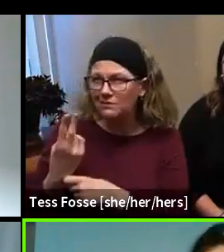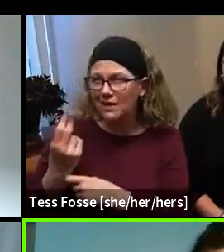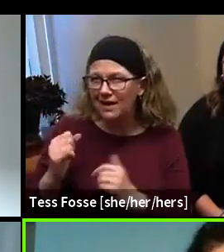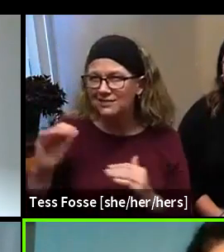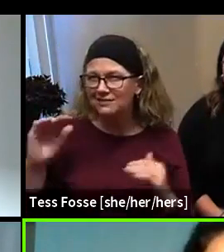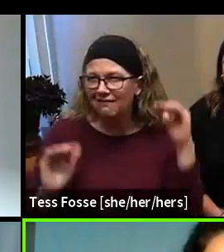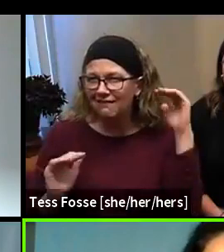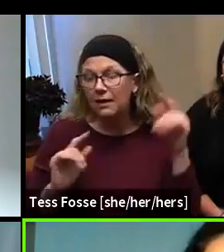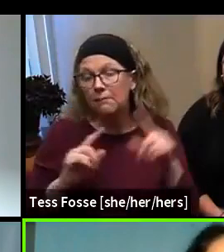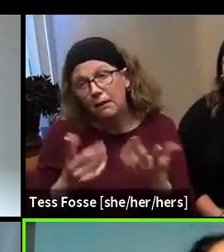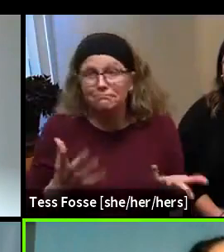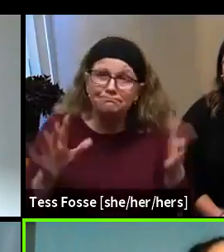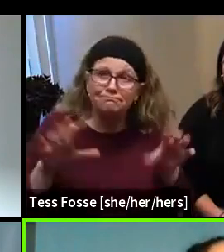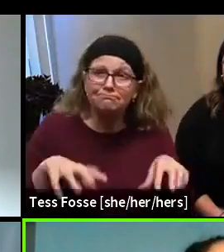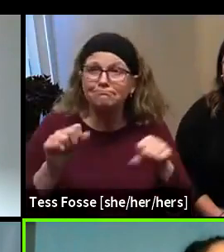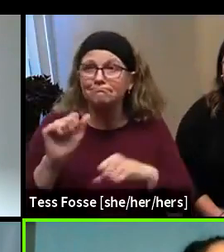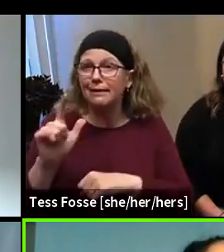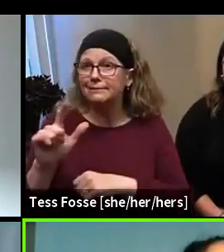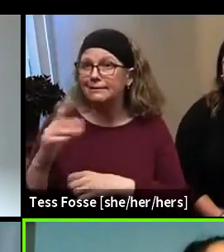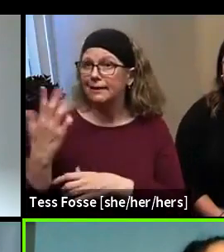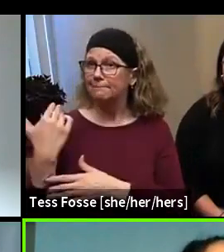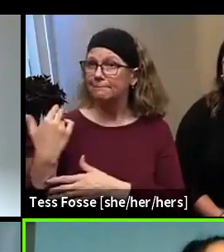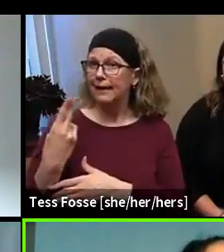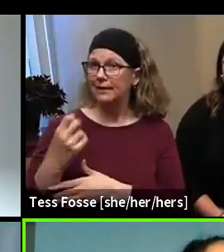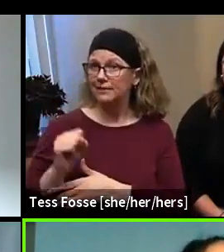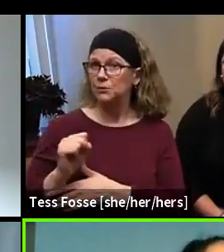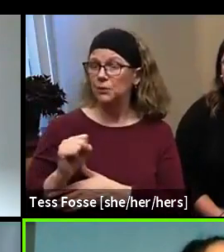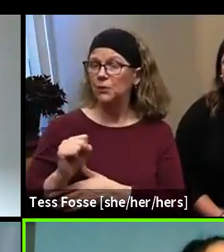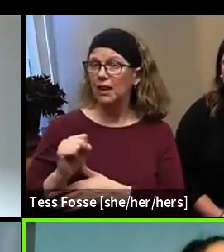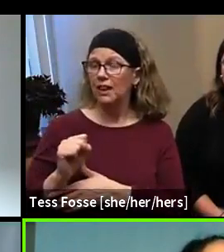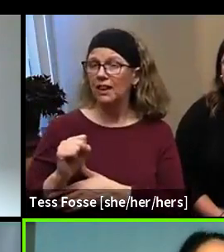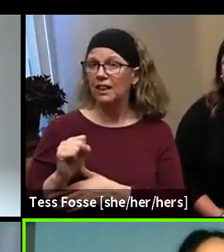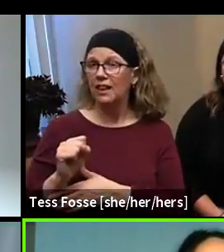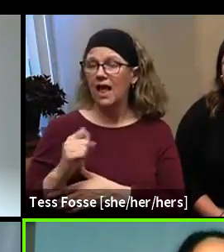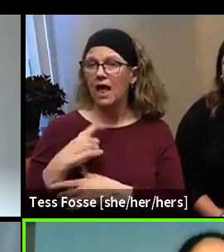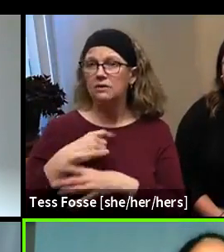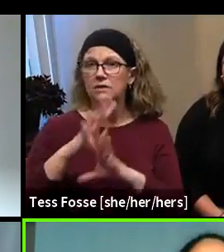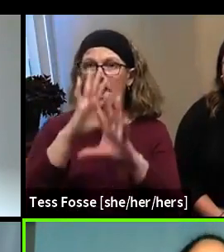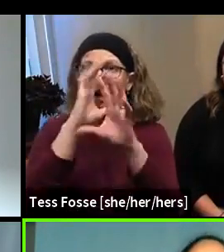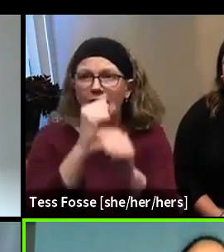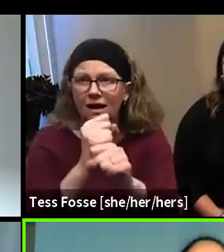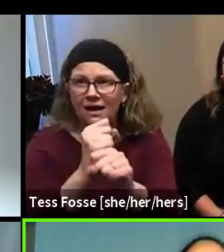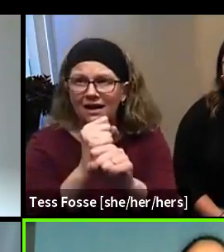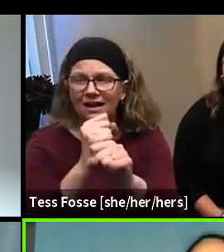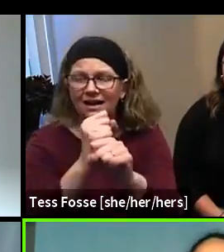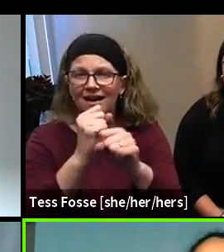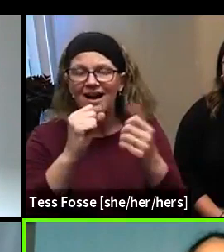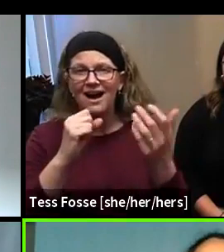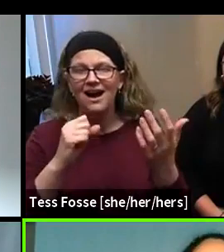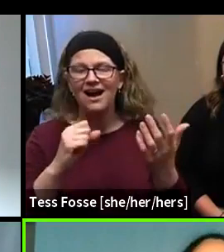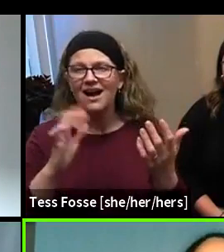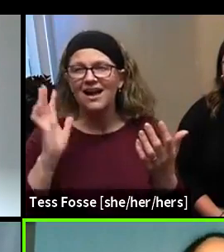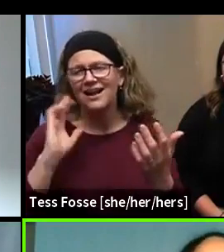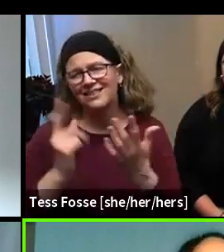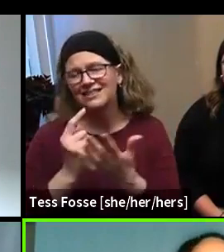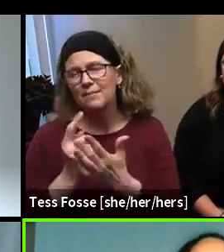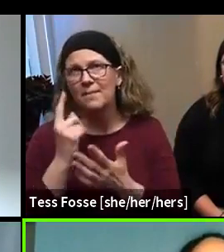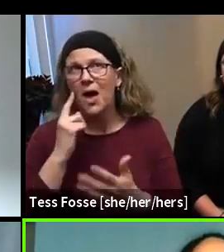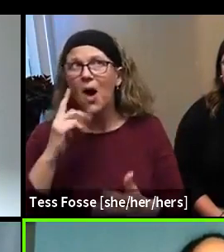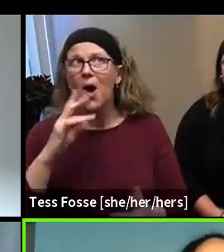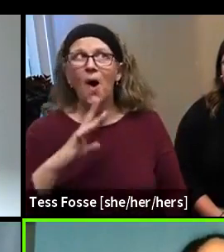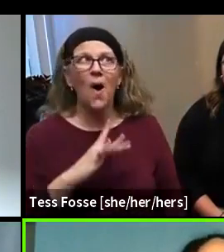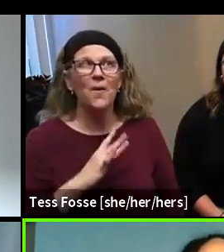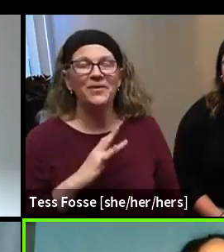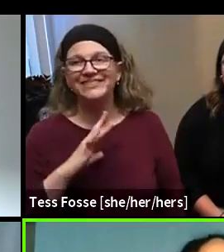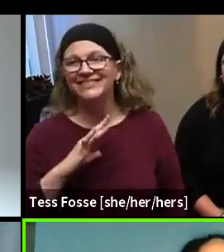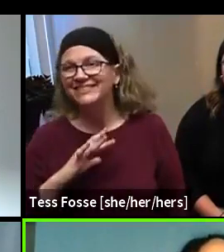But I took it in high school, and I was just fascinated by it. And at that time, I was like, "Ooh, it's so